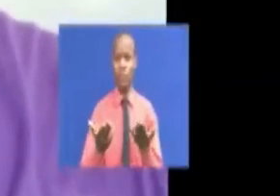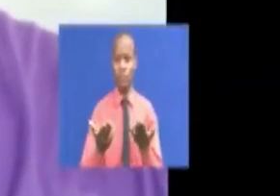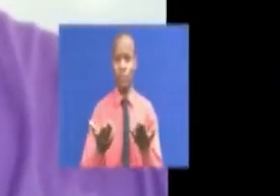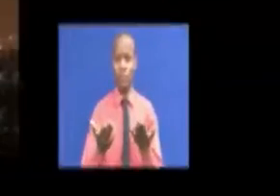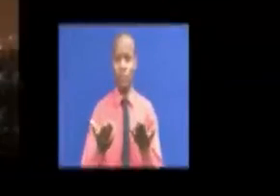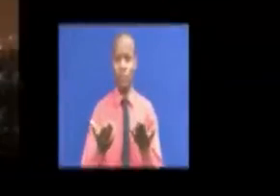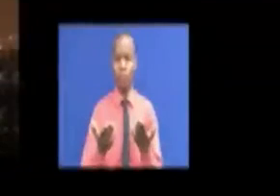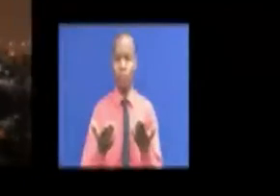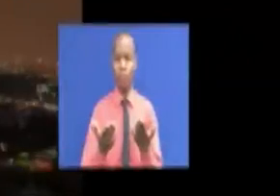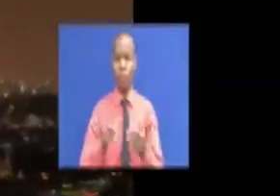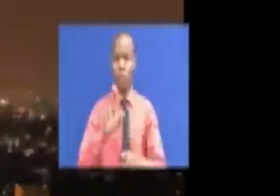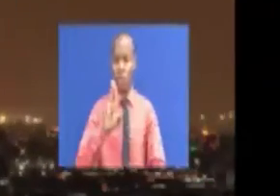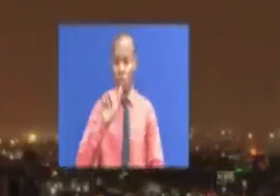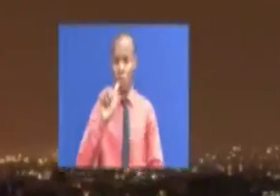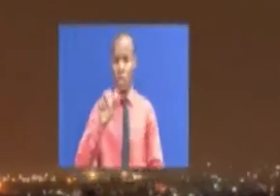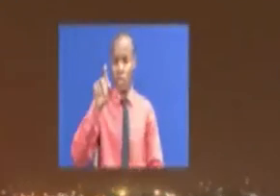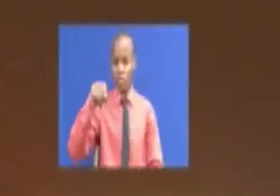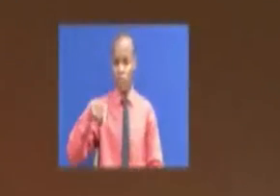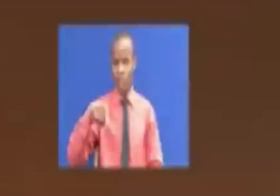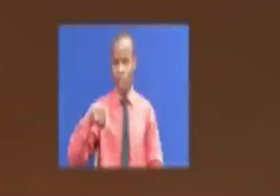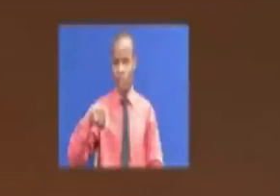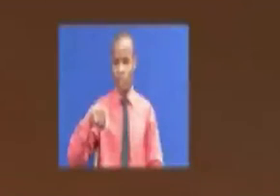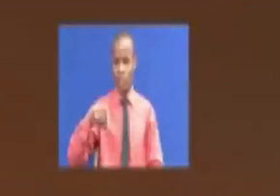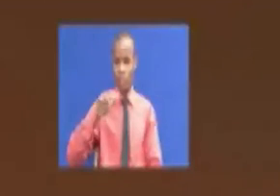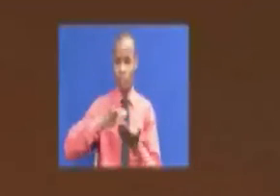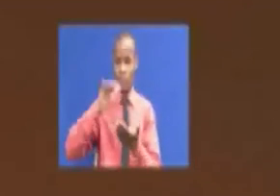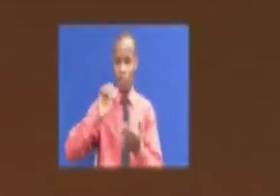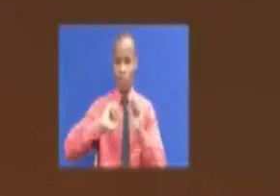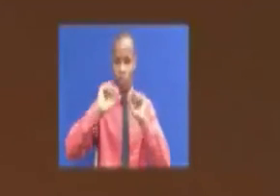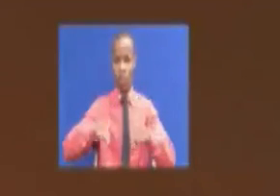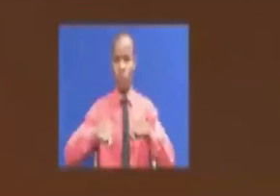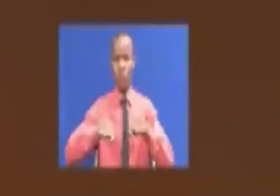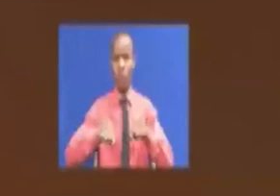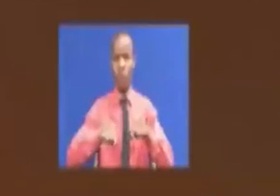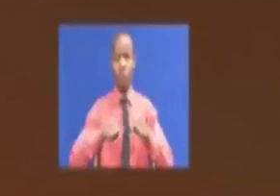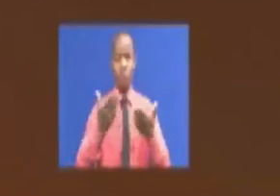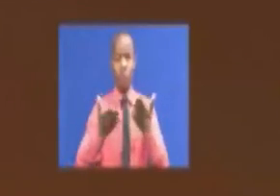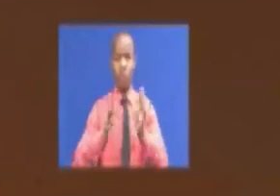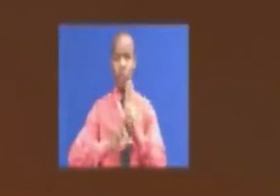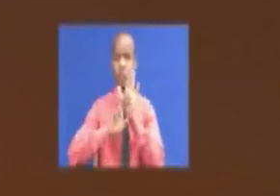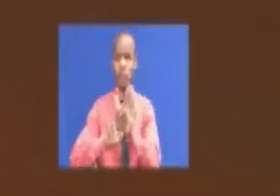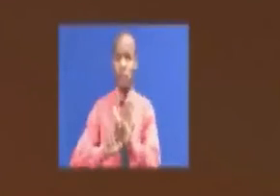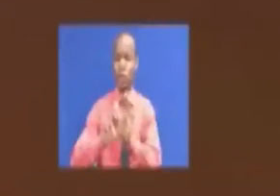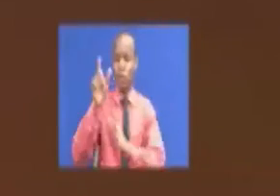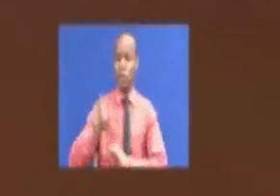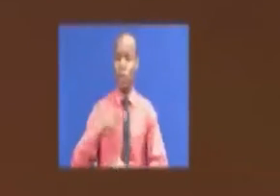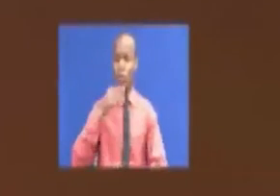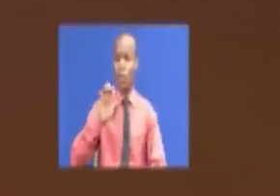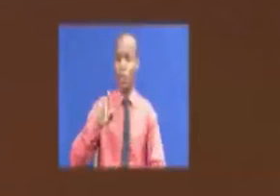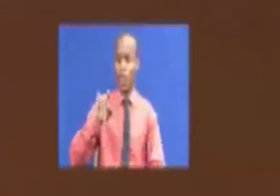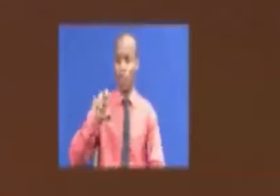workers. The UAP tower was lit purple to stand in solidarity with persons with epilepsy.